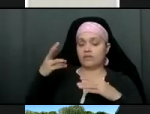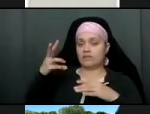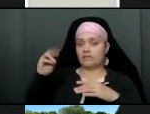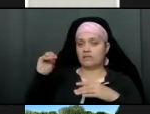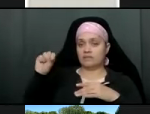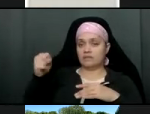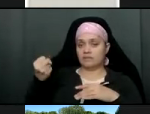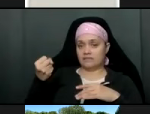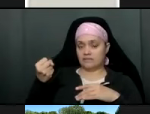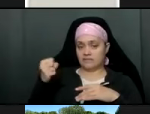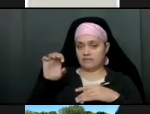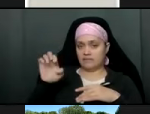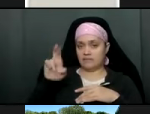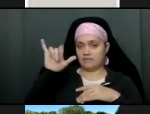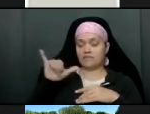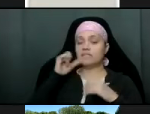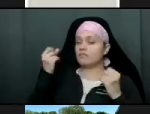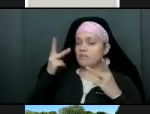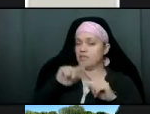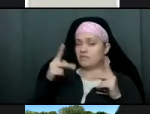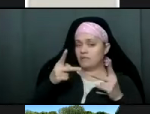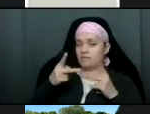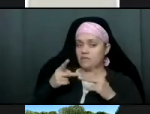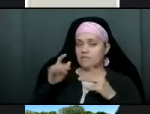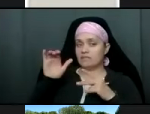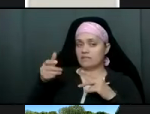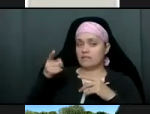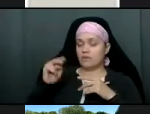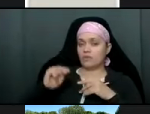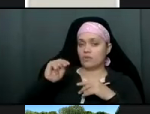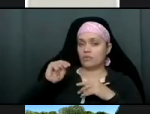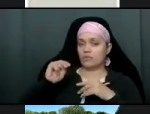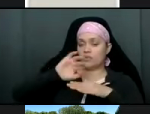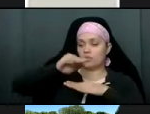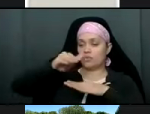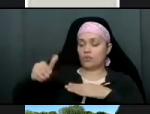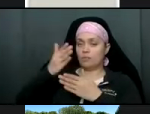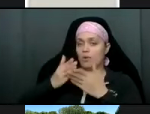century. They didn't go many places. They were on the North Shore, but